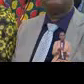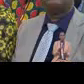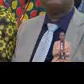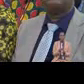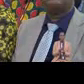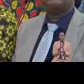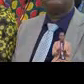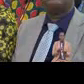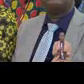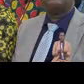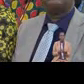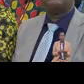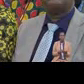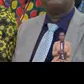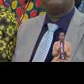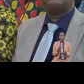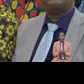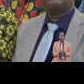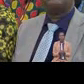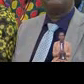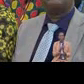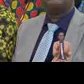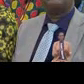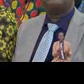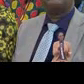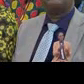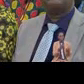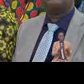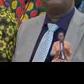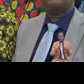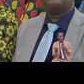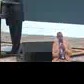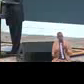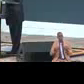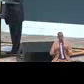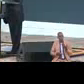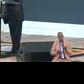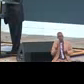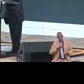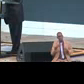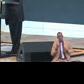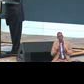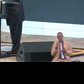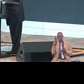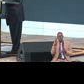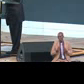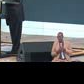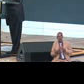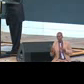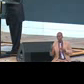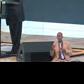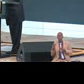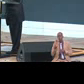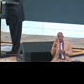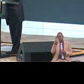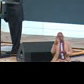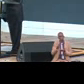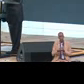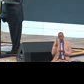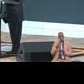read in newspapers. When he wanted to beat me to death, that's when I ran away. Your husband will